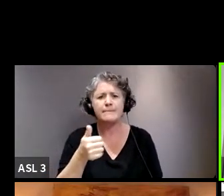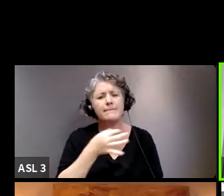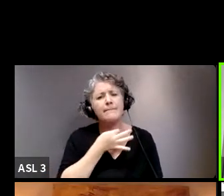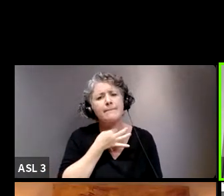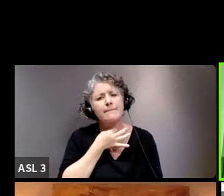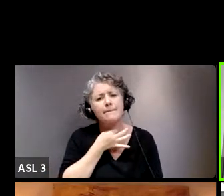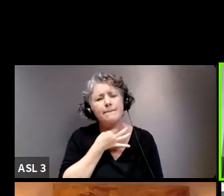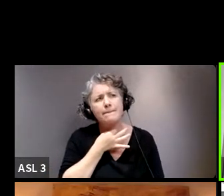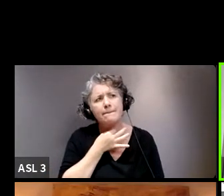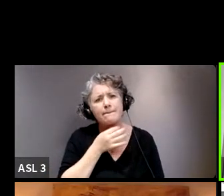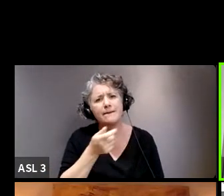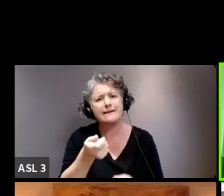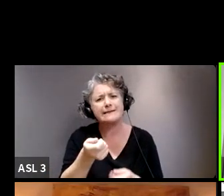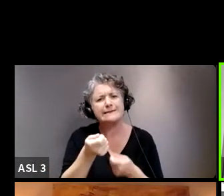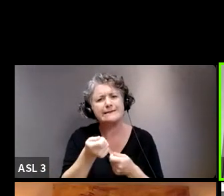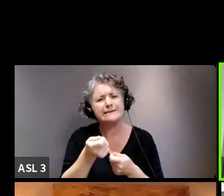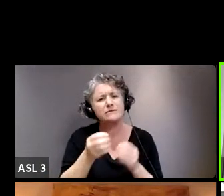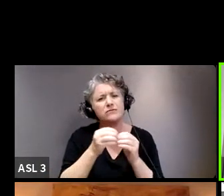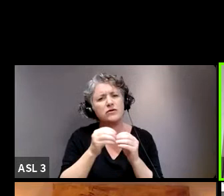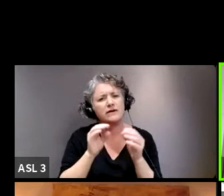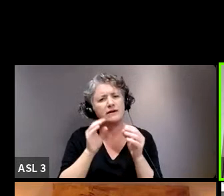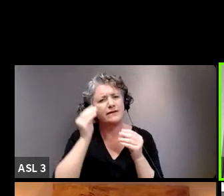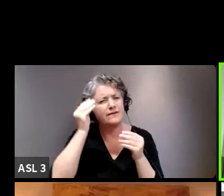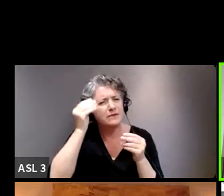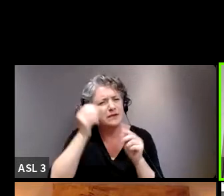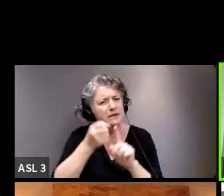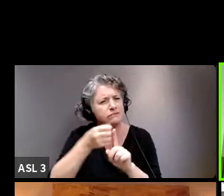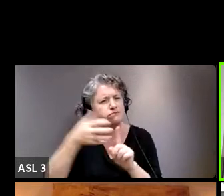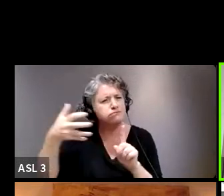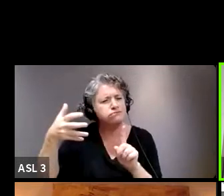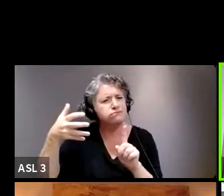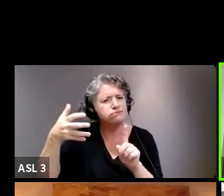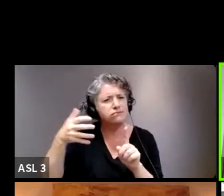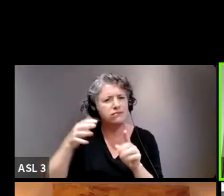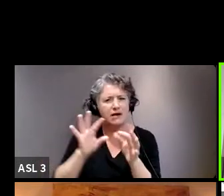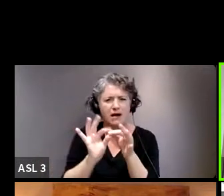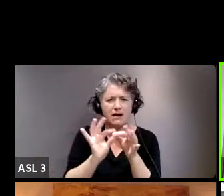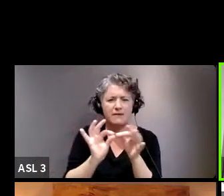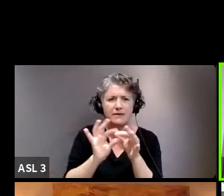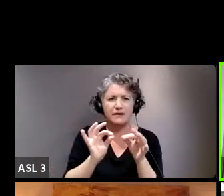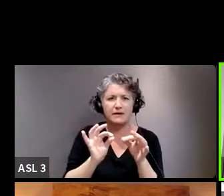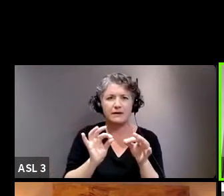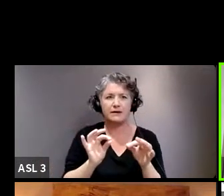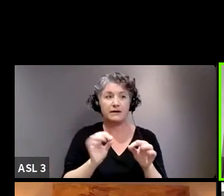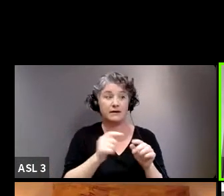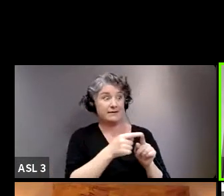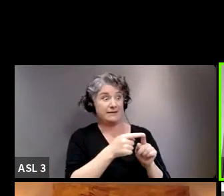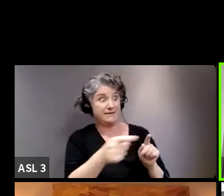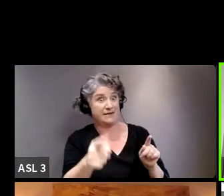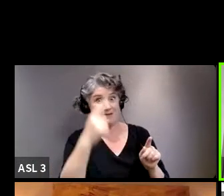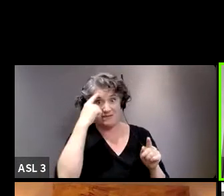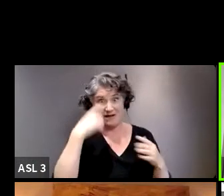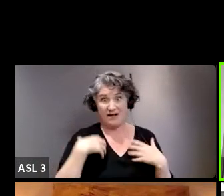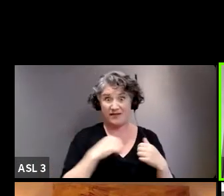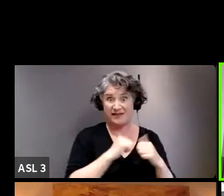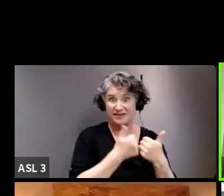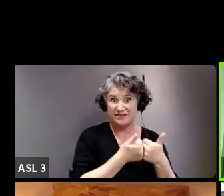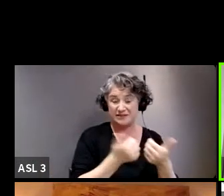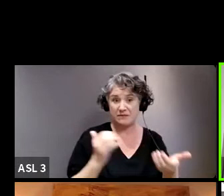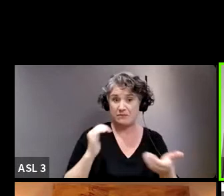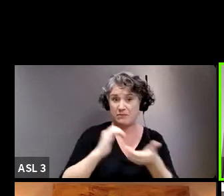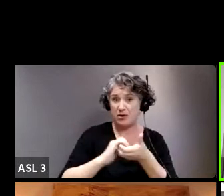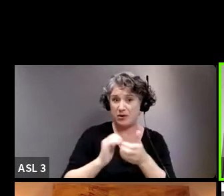bit more information on your comment that no one wants to partner with the police um